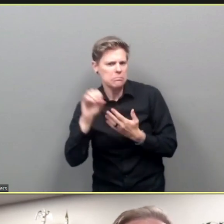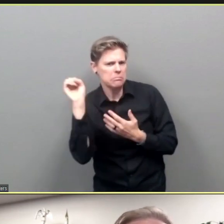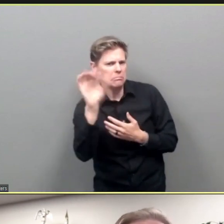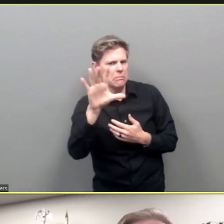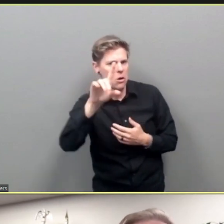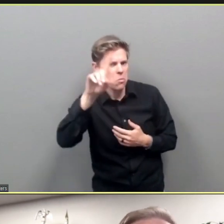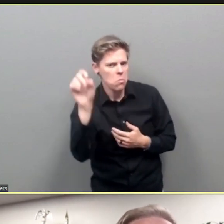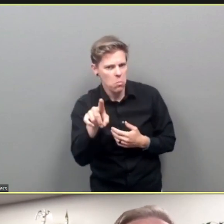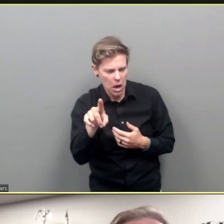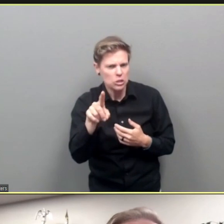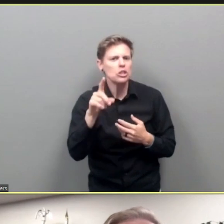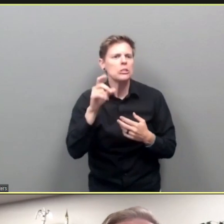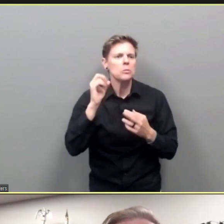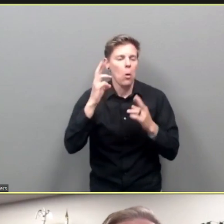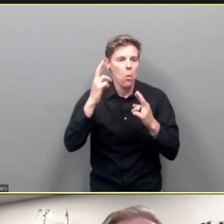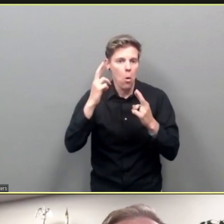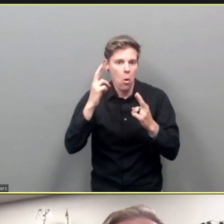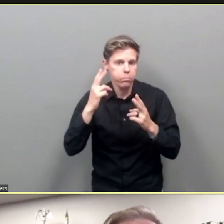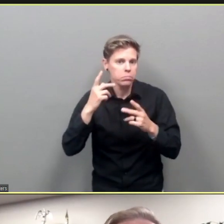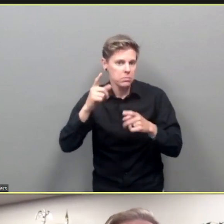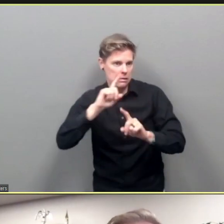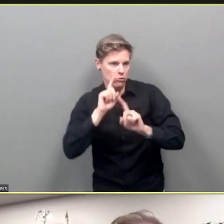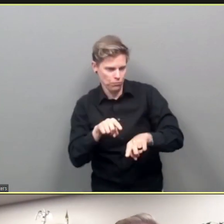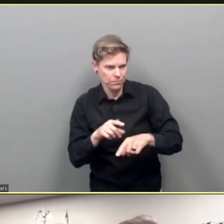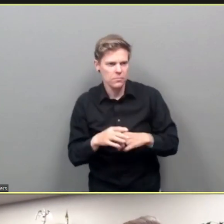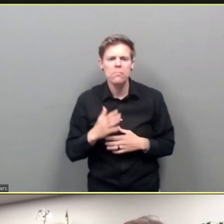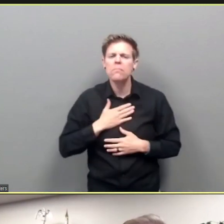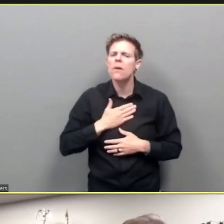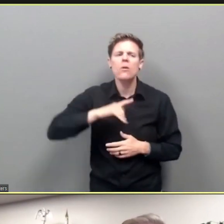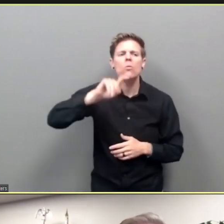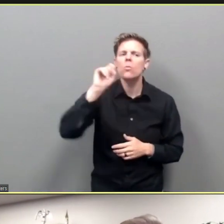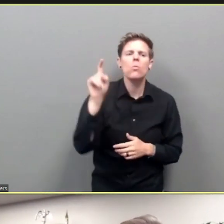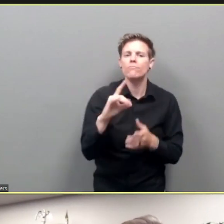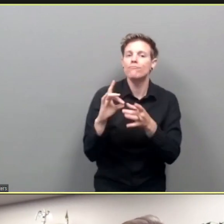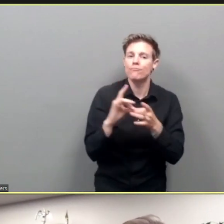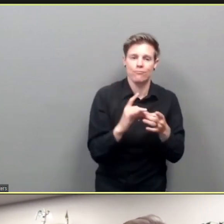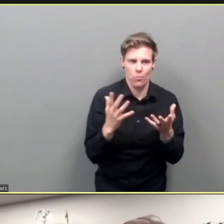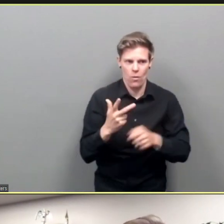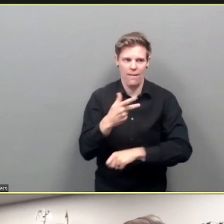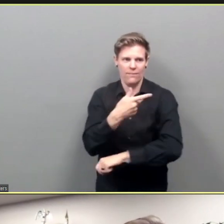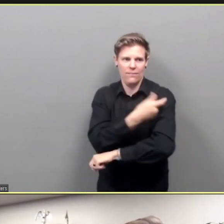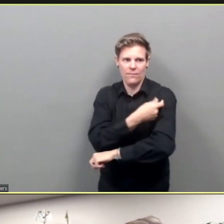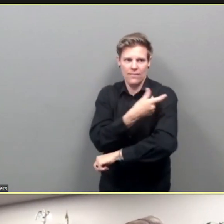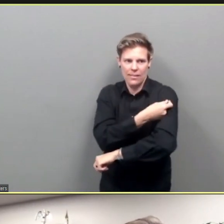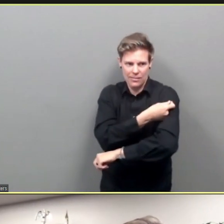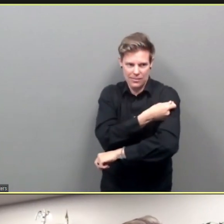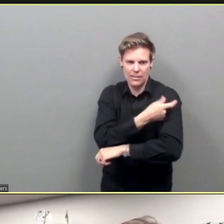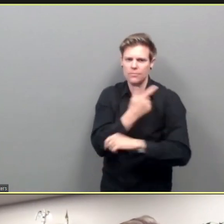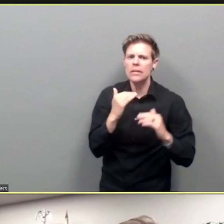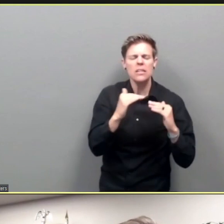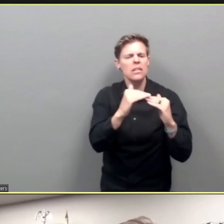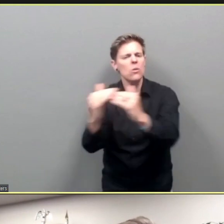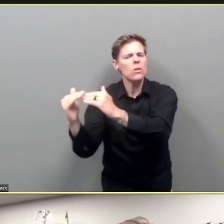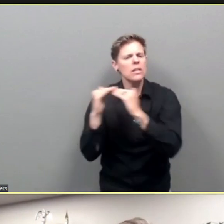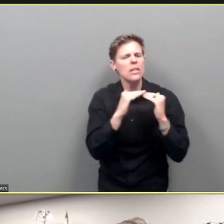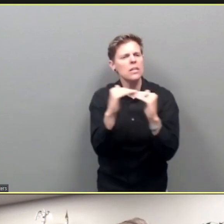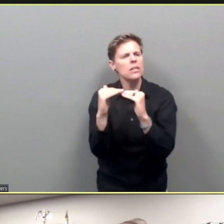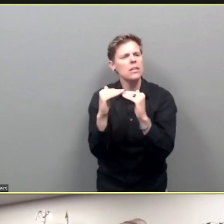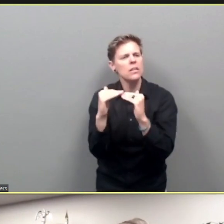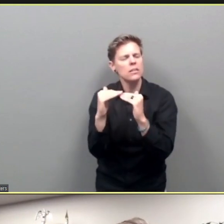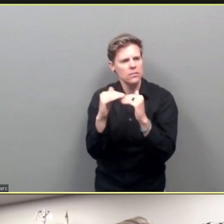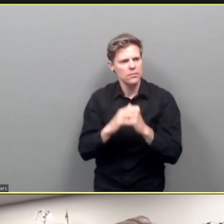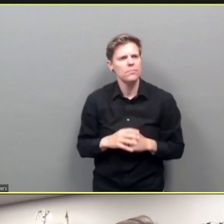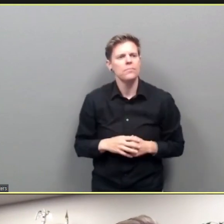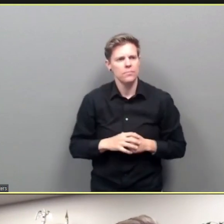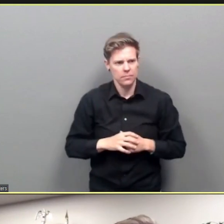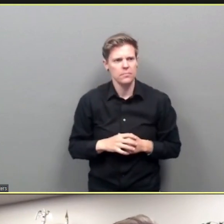question's on the vaccine equity report, particularly on the charts that begin on page 25 on vaccine disparity